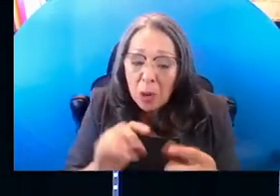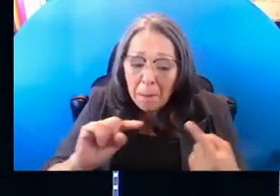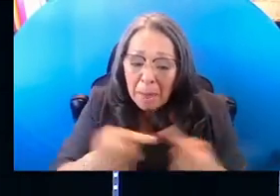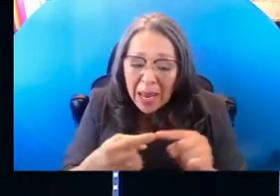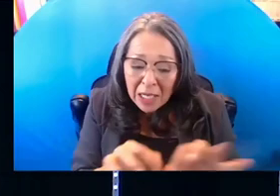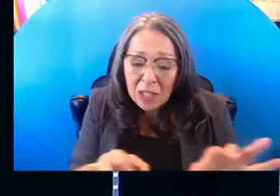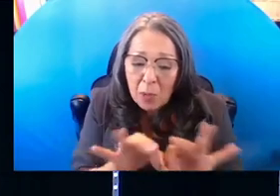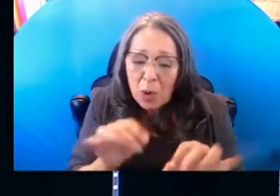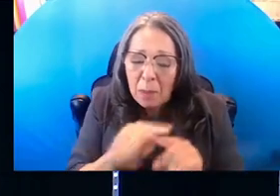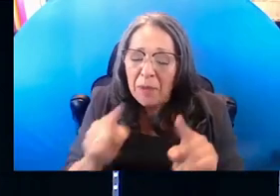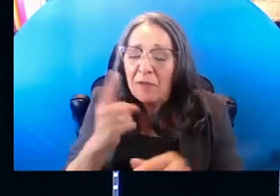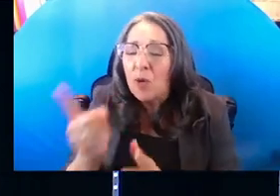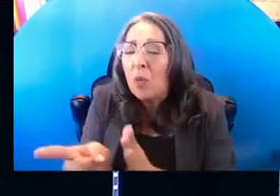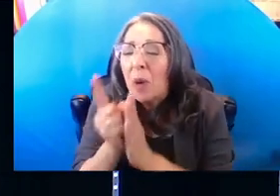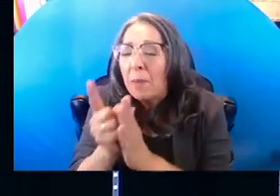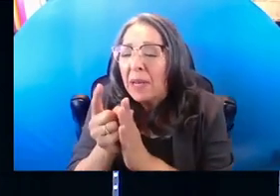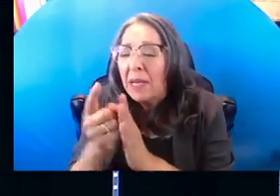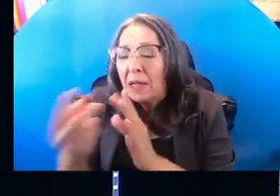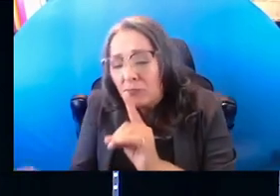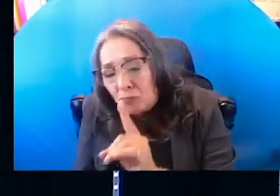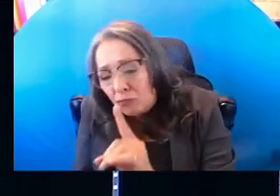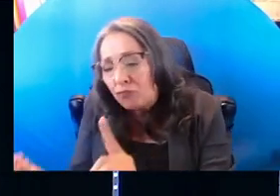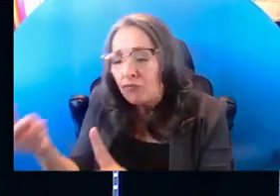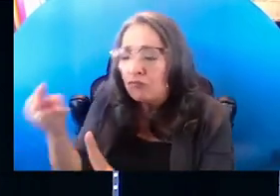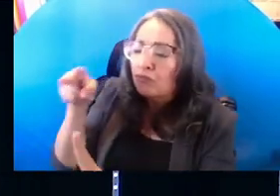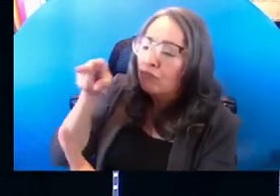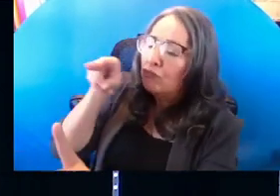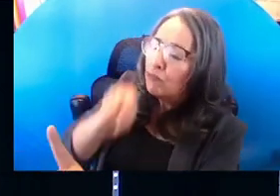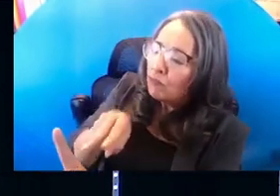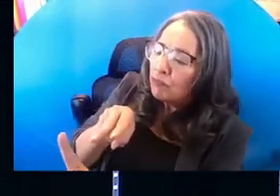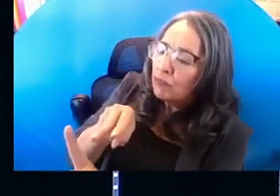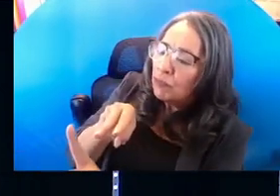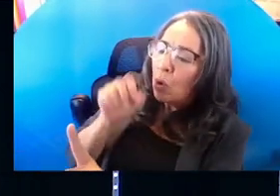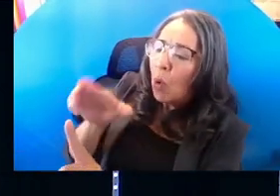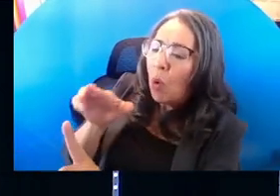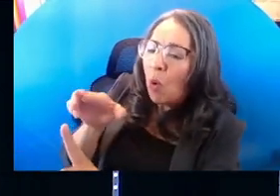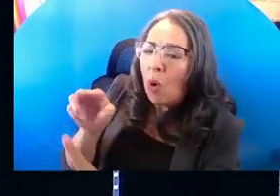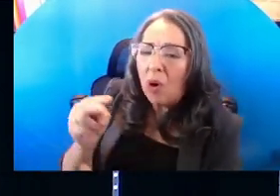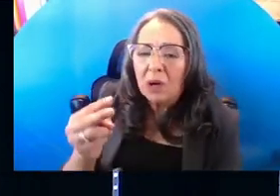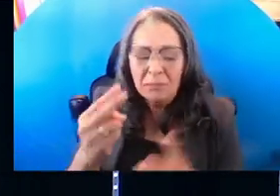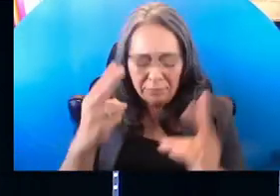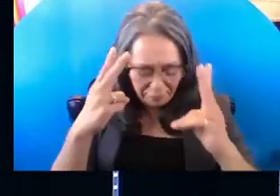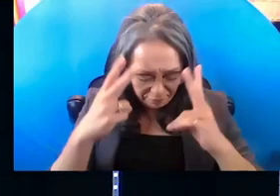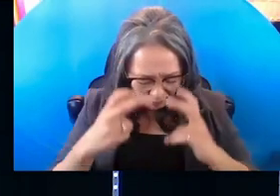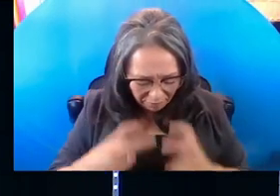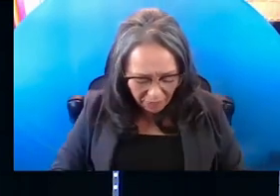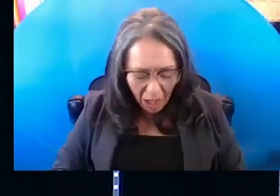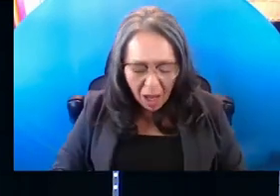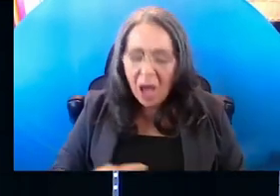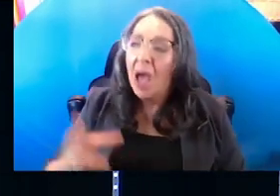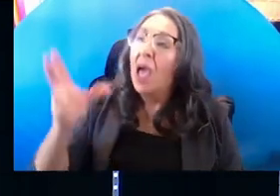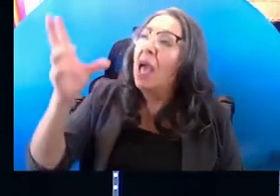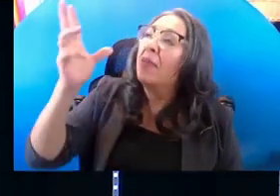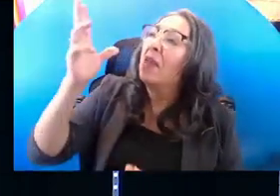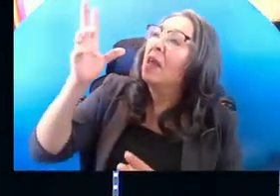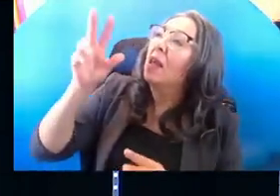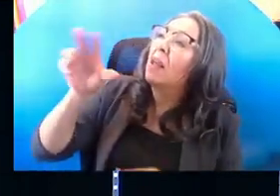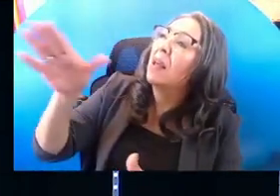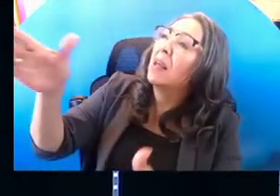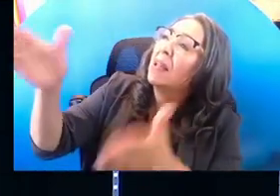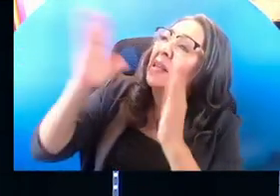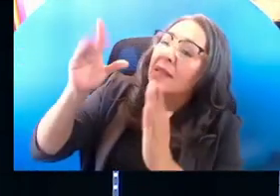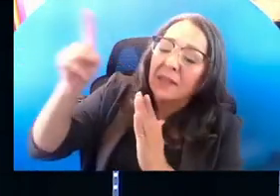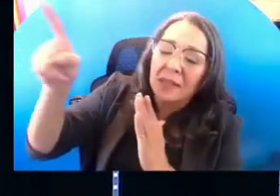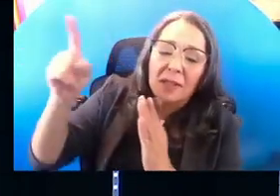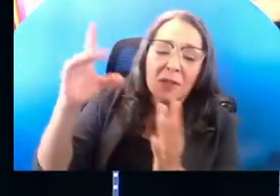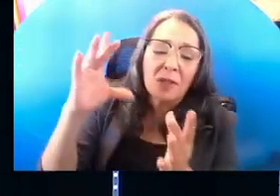step outside for a second. Take a look in the mirror. Take a look at all the other things and hear my voice. Hear this truth that there's more